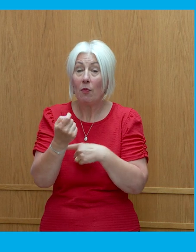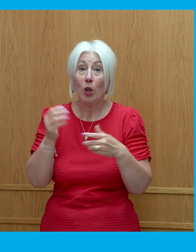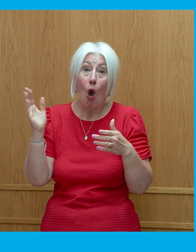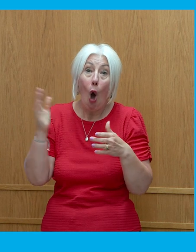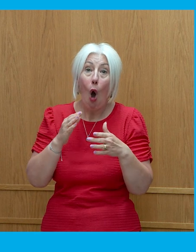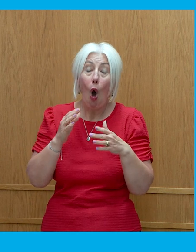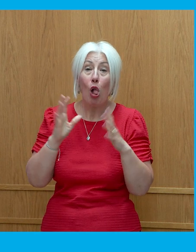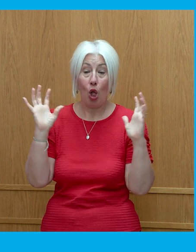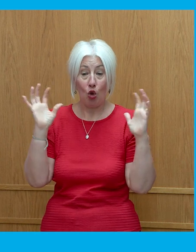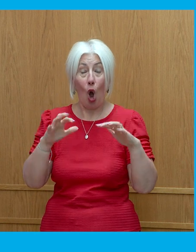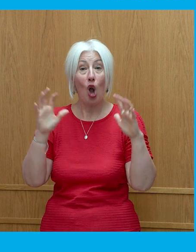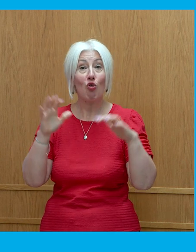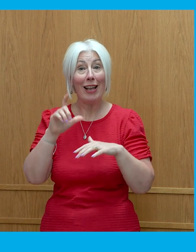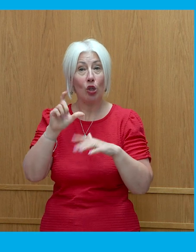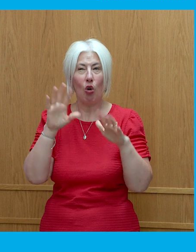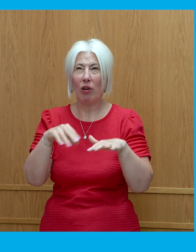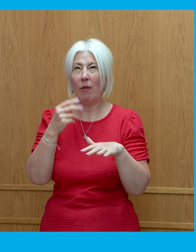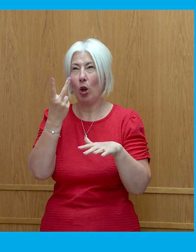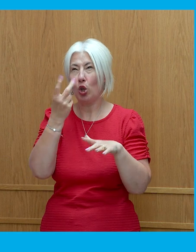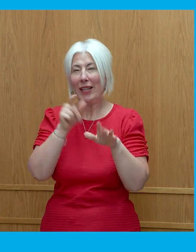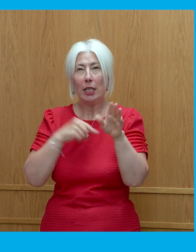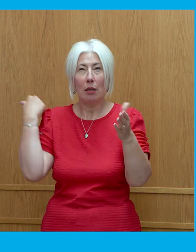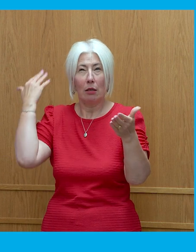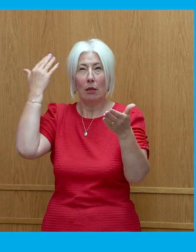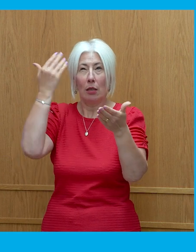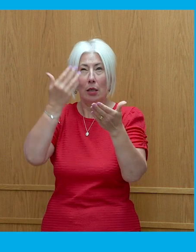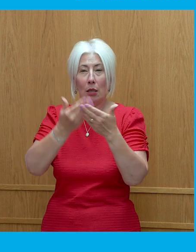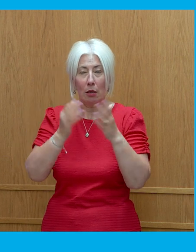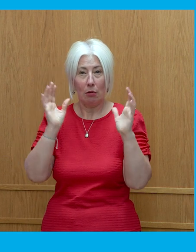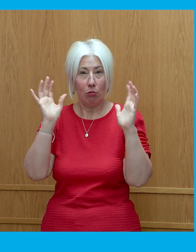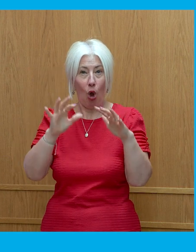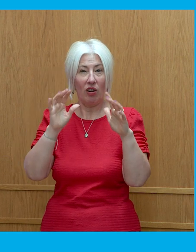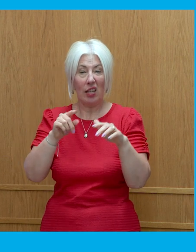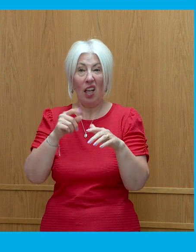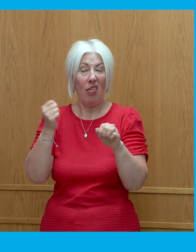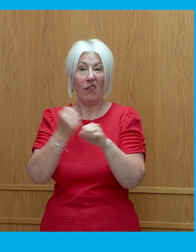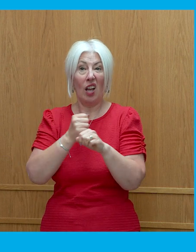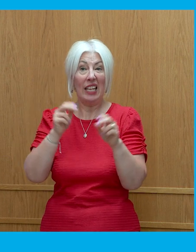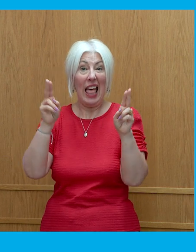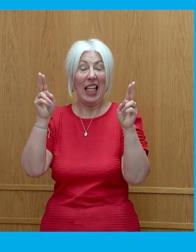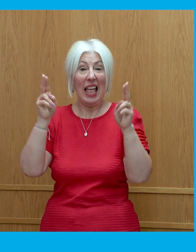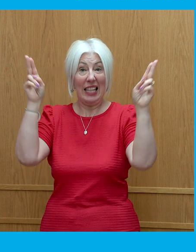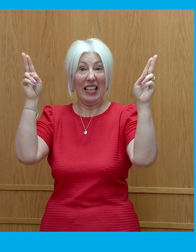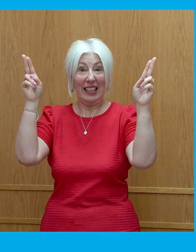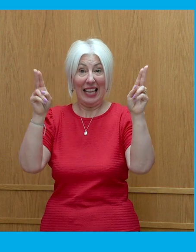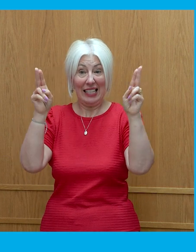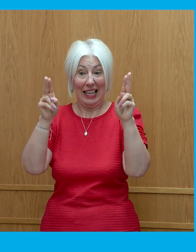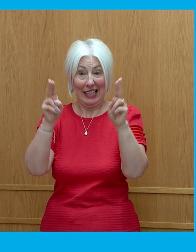Congress for the last 20 years has done less than the previous